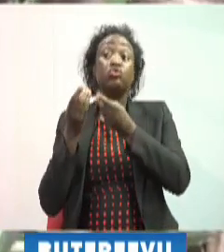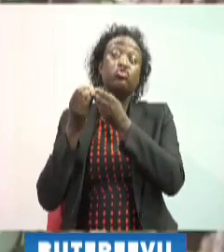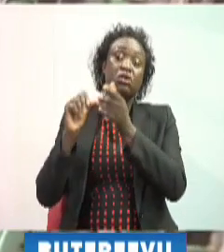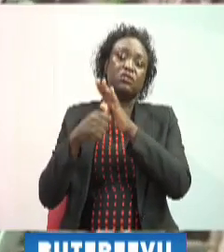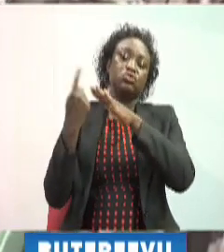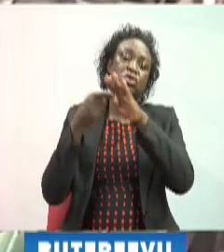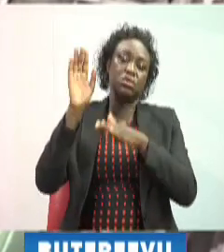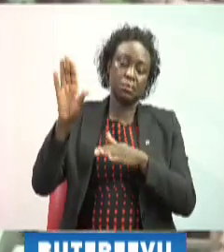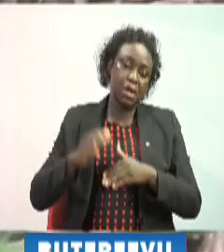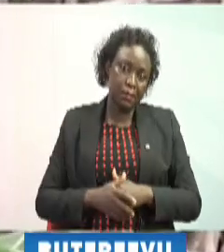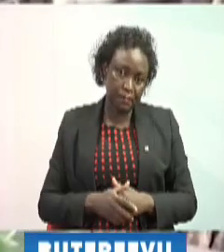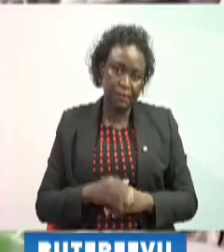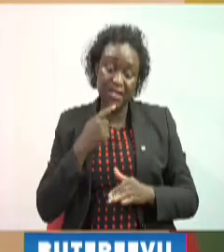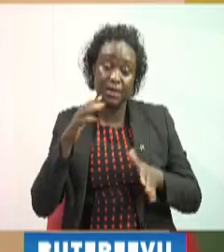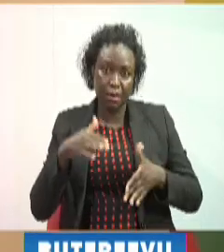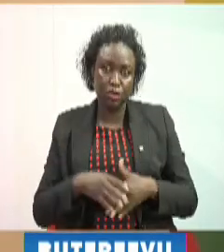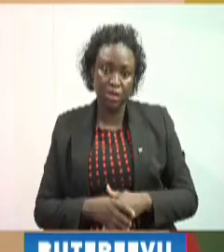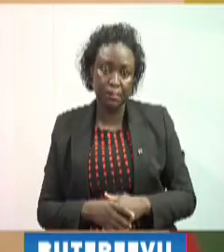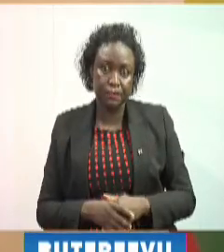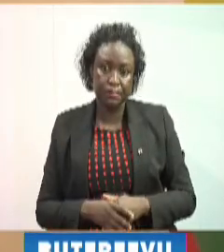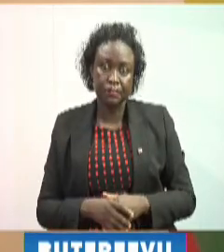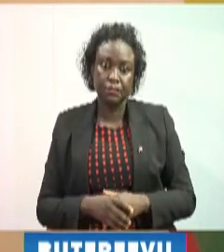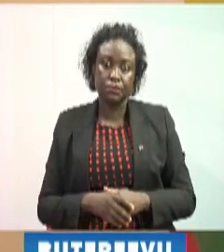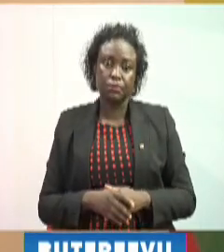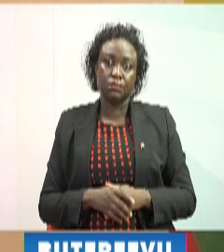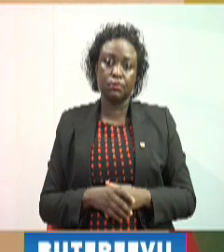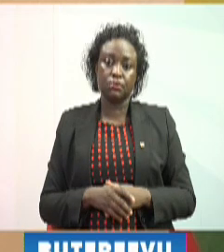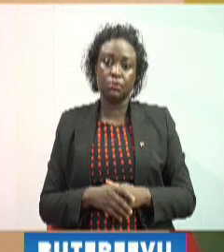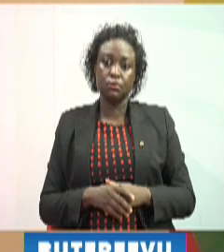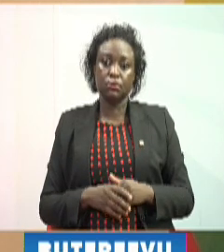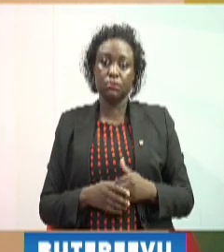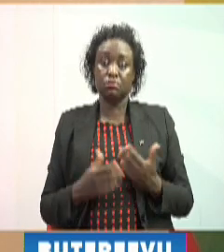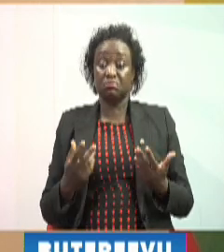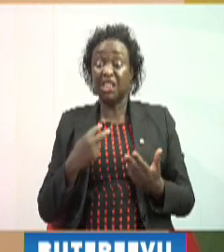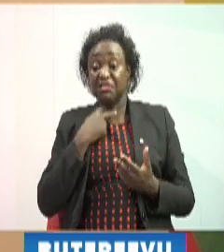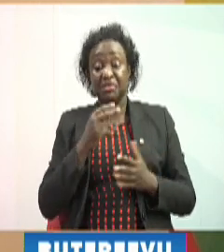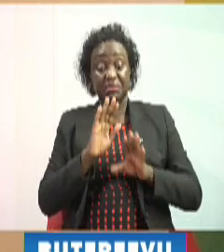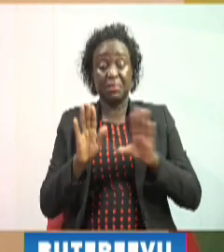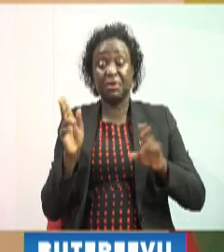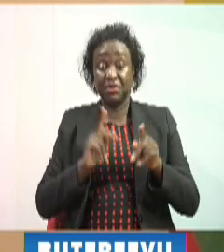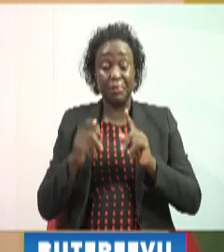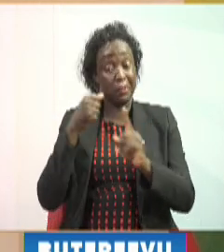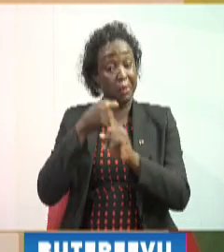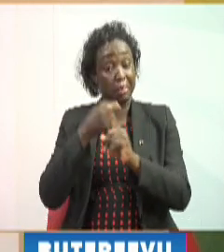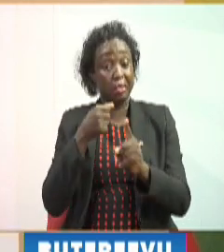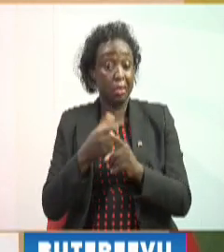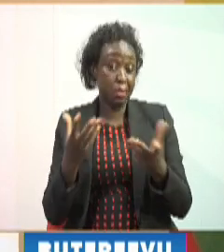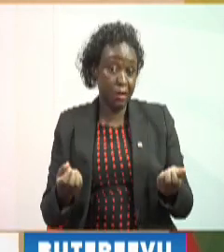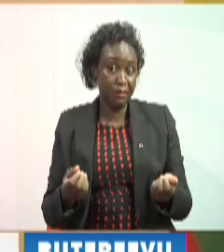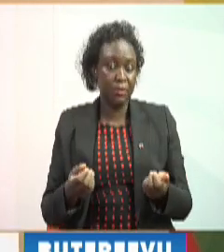n'okuzza obutebenkevu mu kitundu kyabwe. Y'eddoboozi ly'abantu era enkya